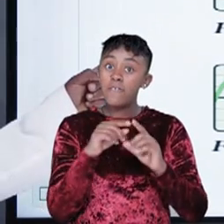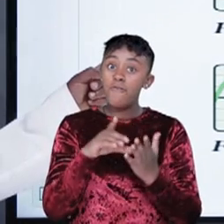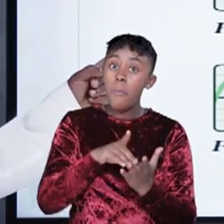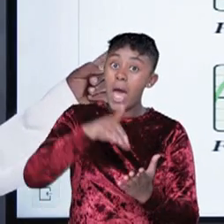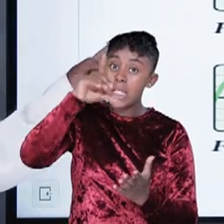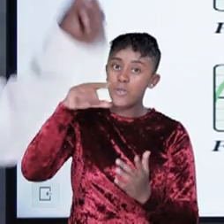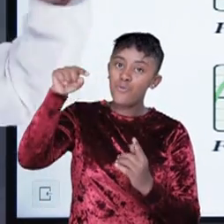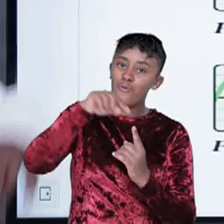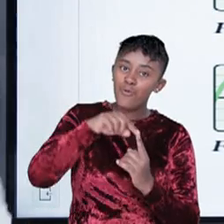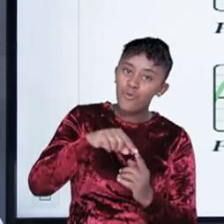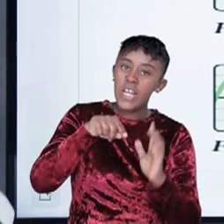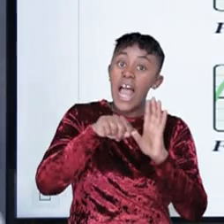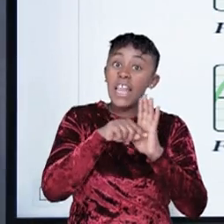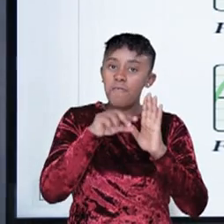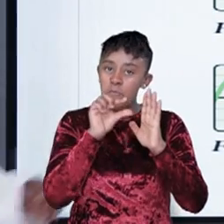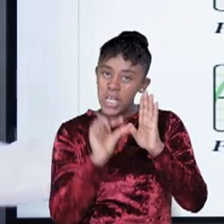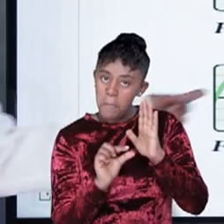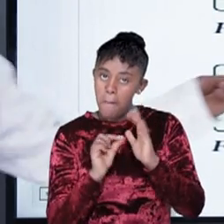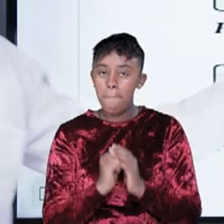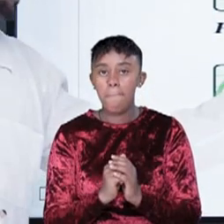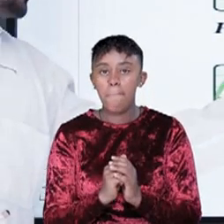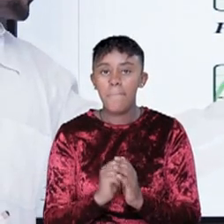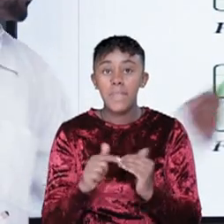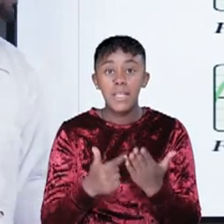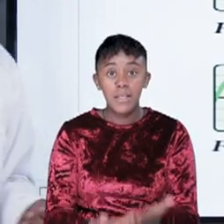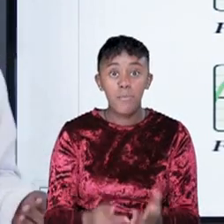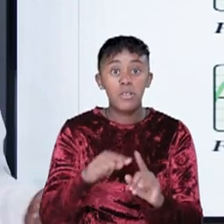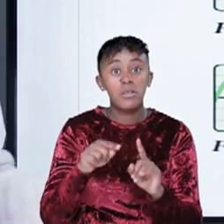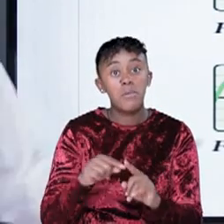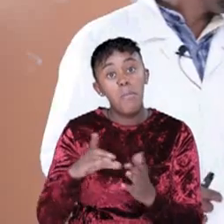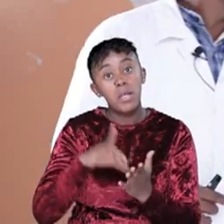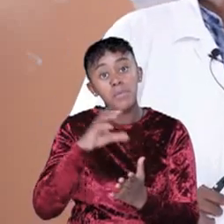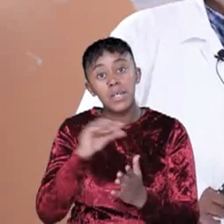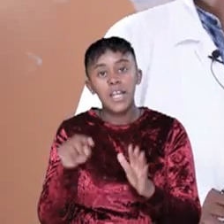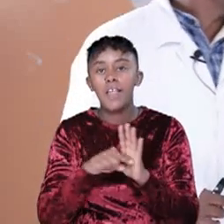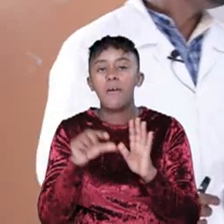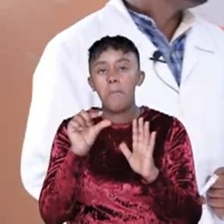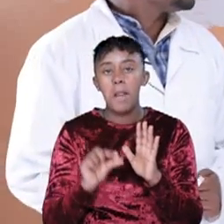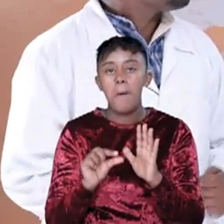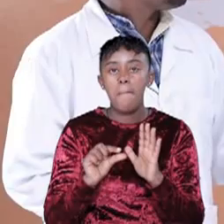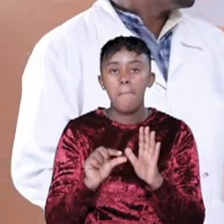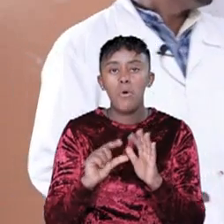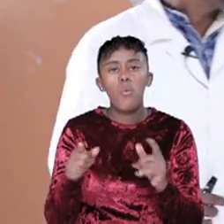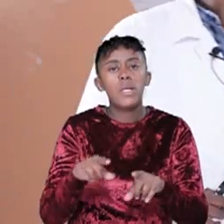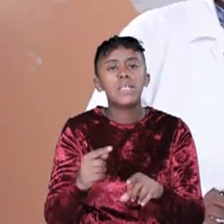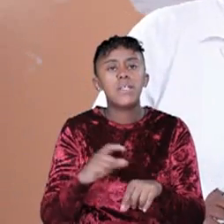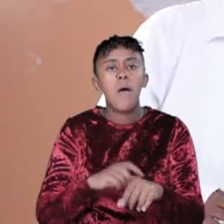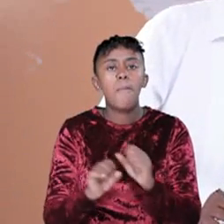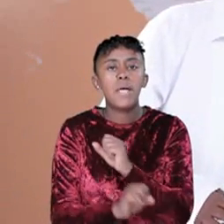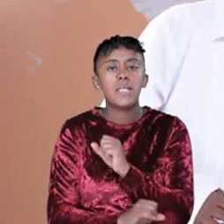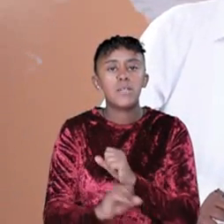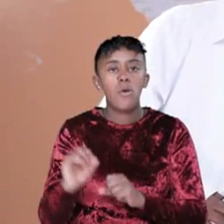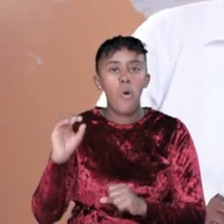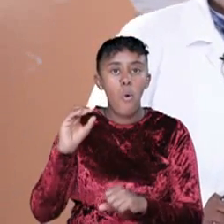positive maximum to negative minimum. Here, if you take this positive maximum and this is negative minimum, when the time